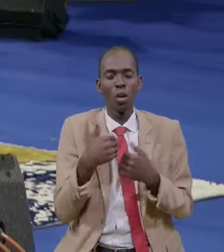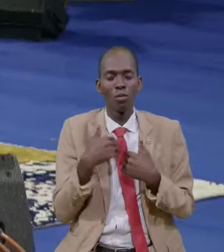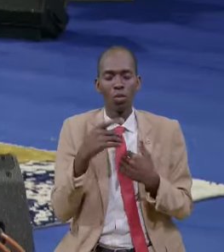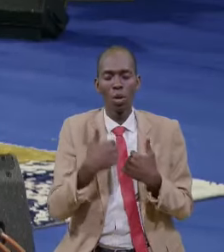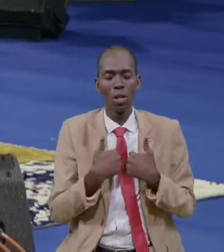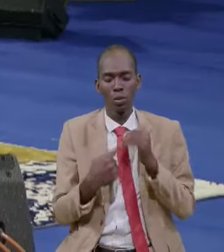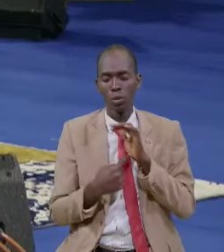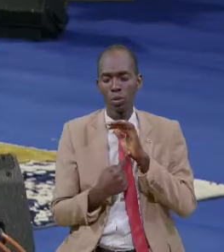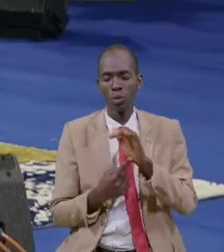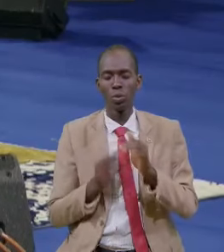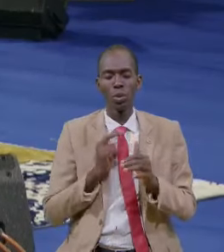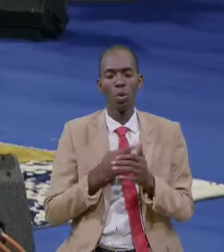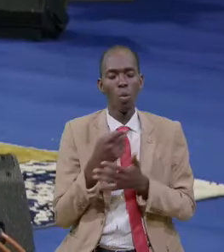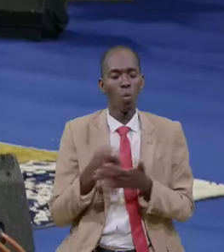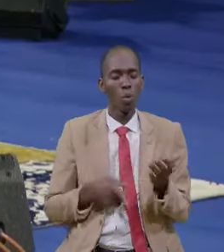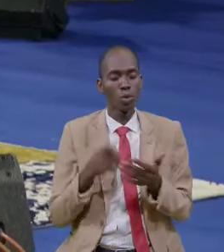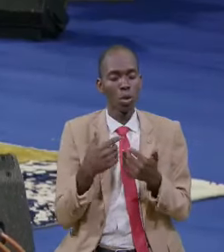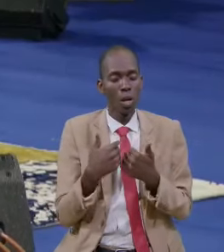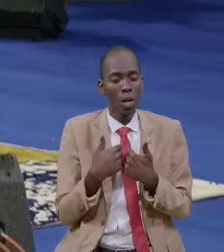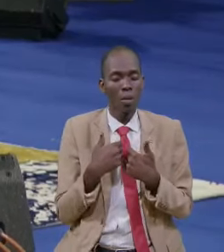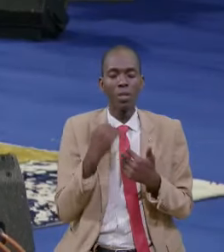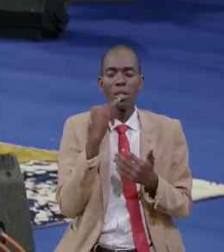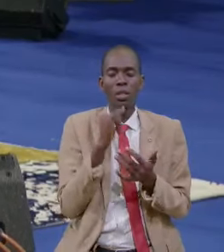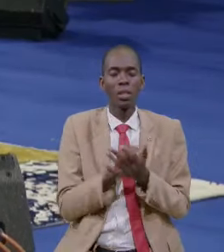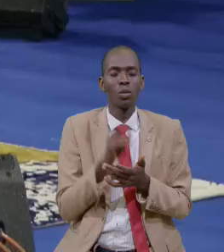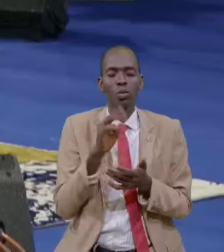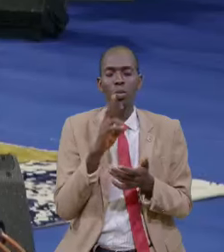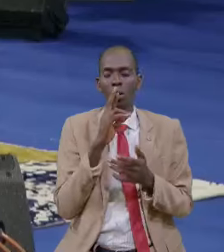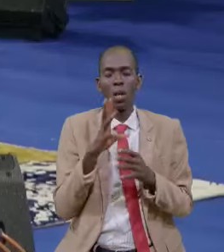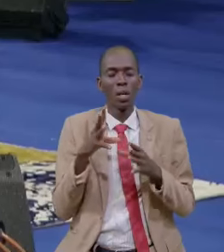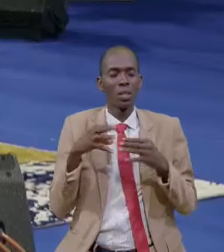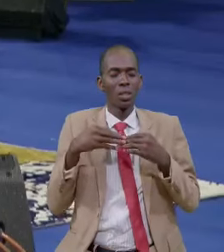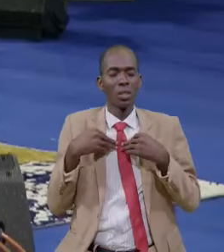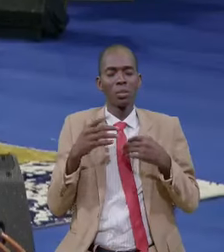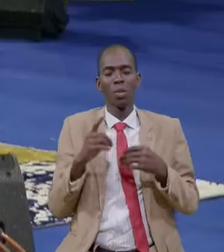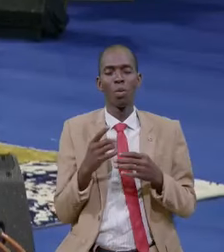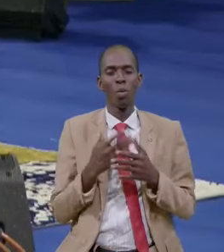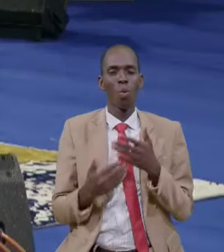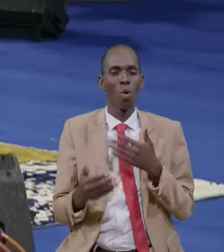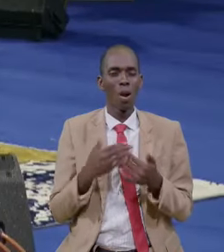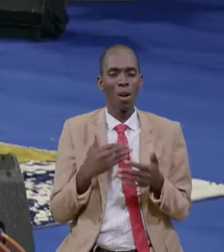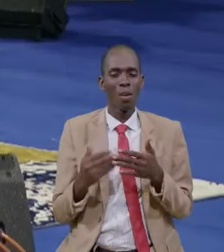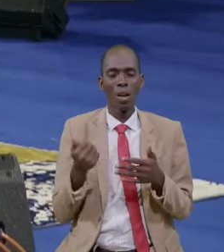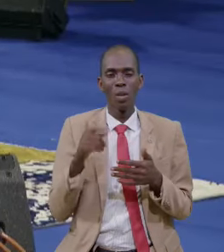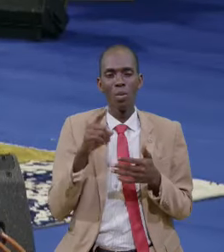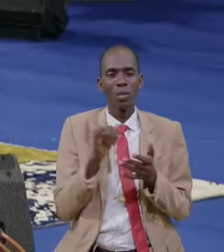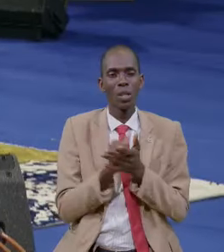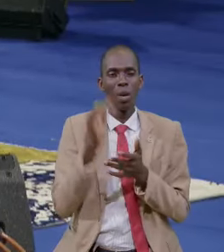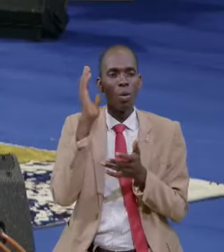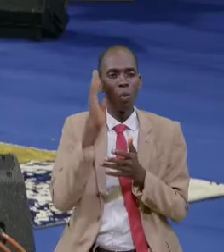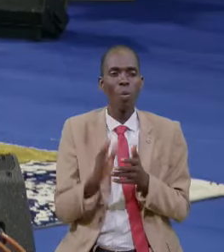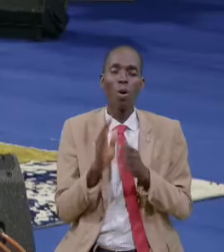that you are accepted. Whosoever shall come unto him, he will in no